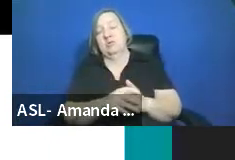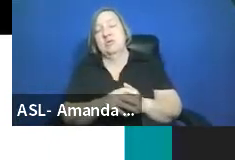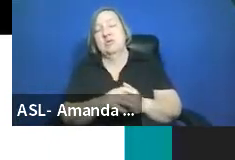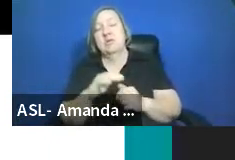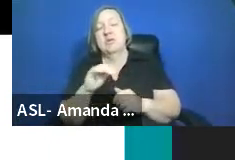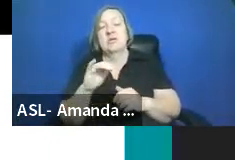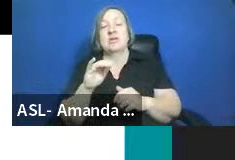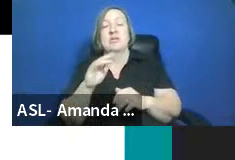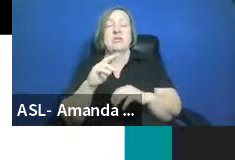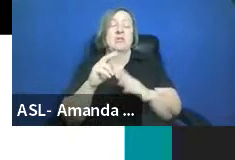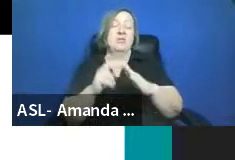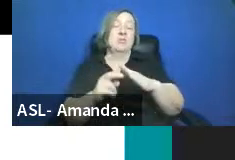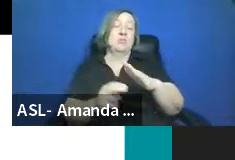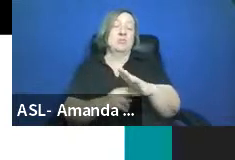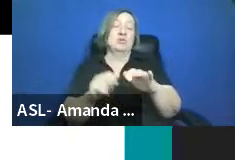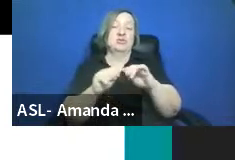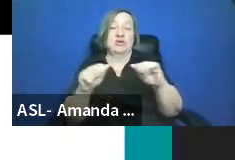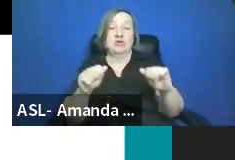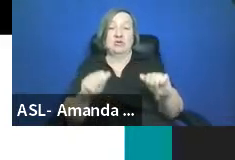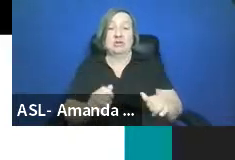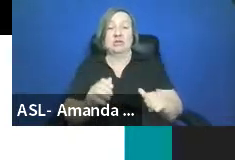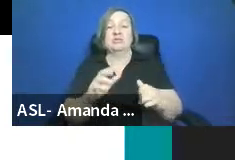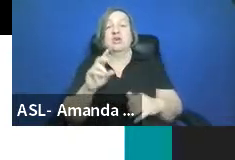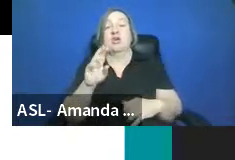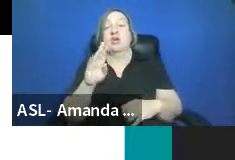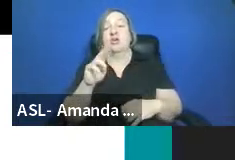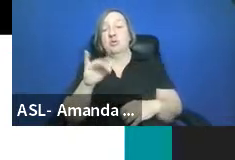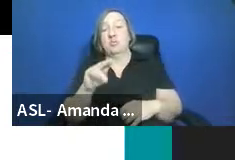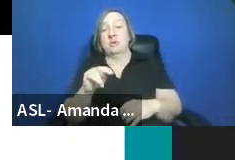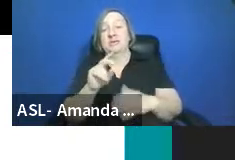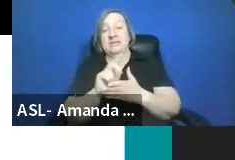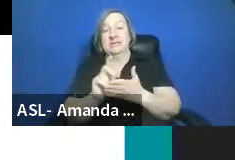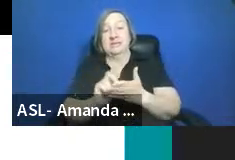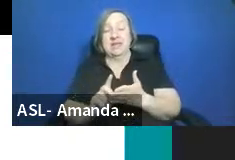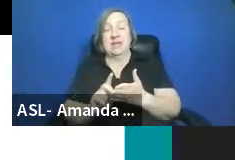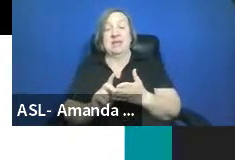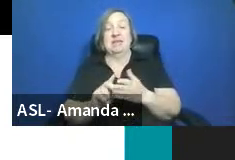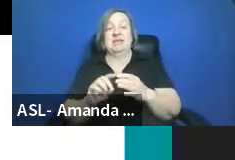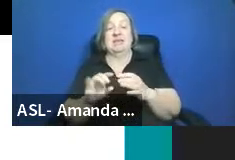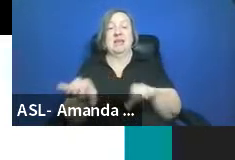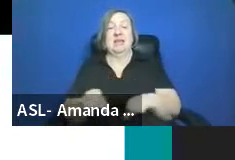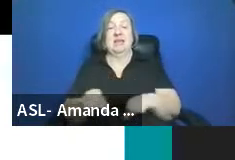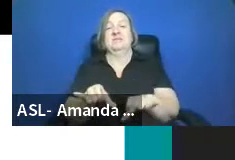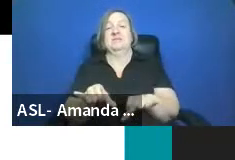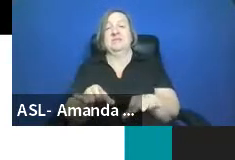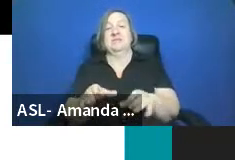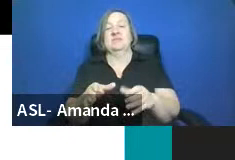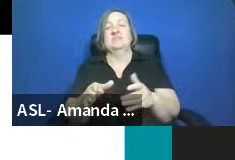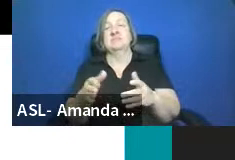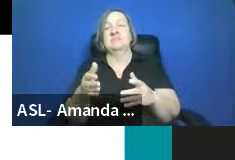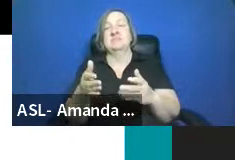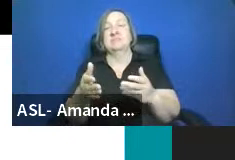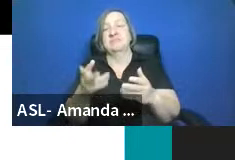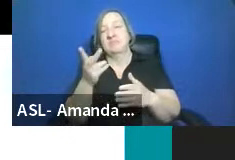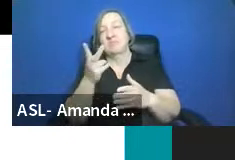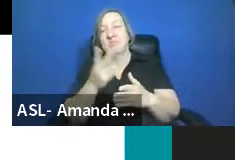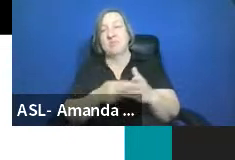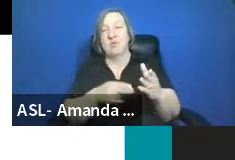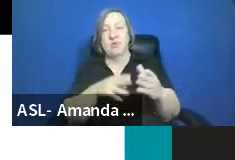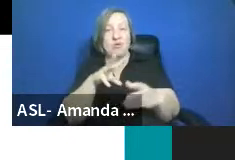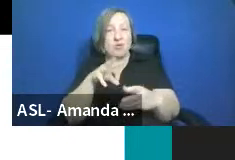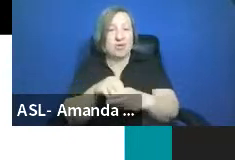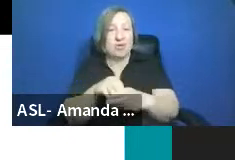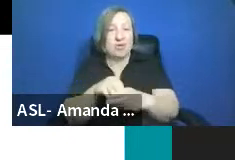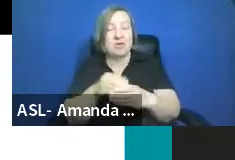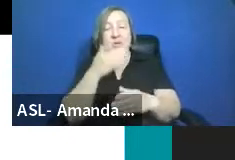of the bridge and the urban design exercise are sort of two sides of the same coin. The better we can make the